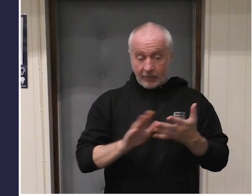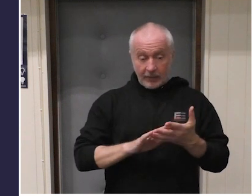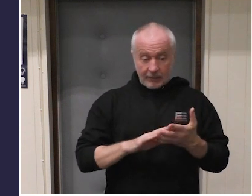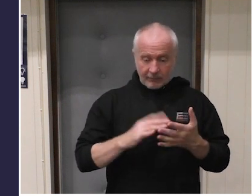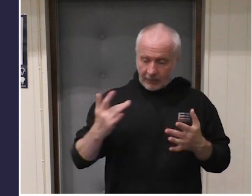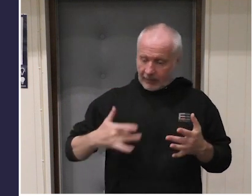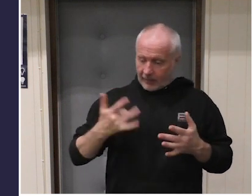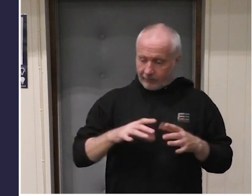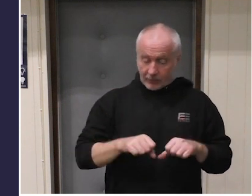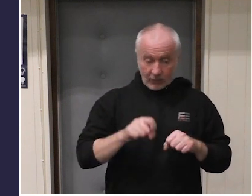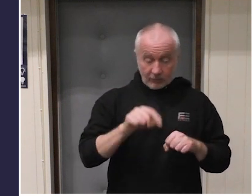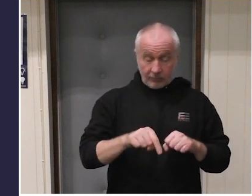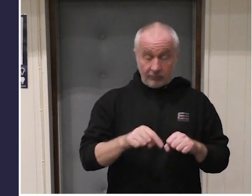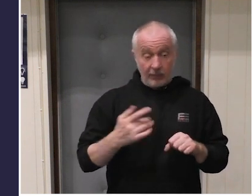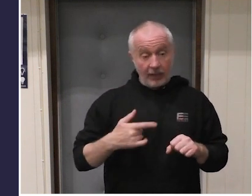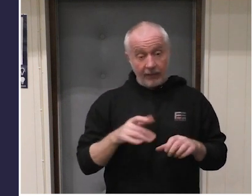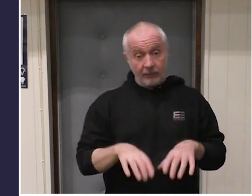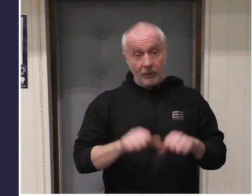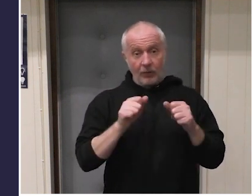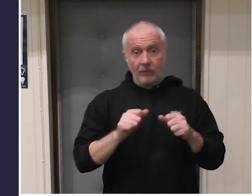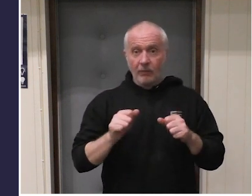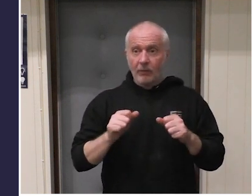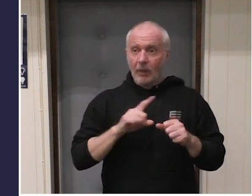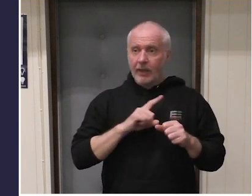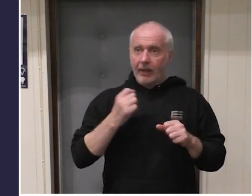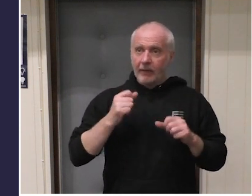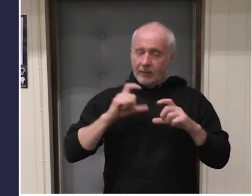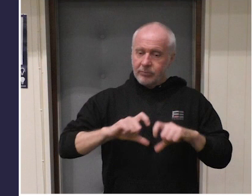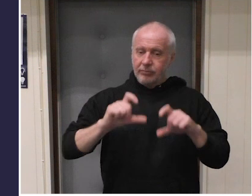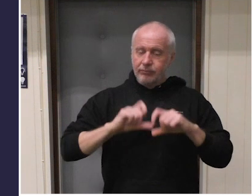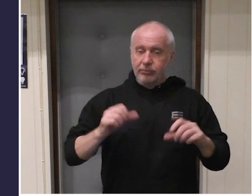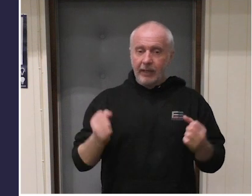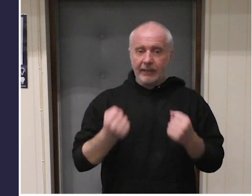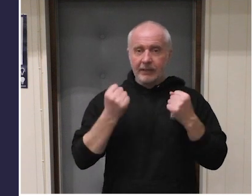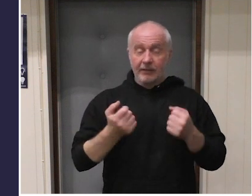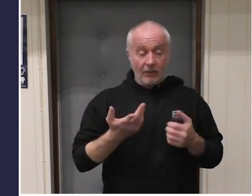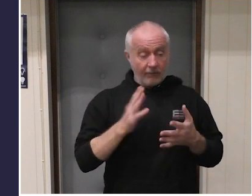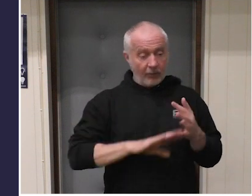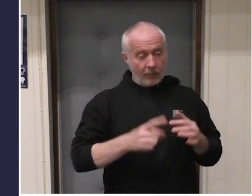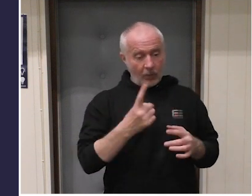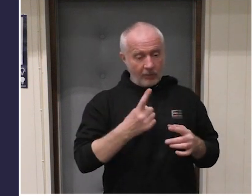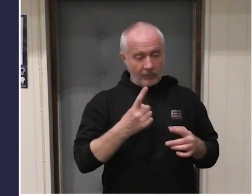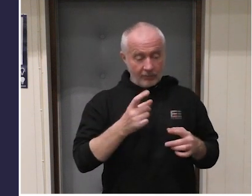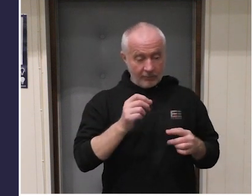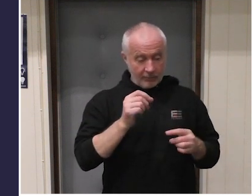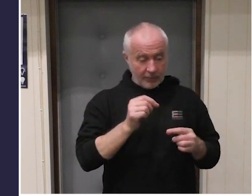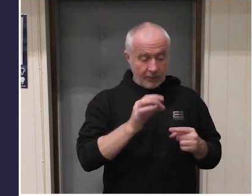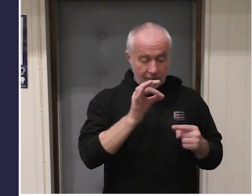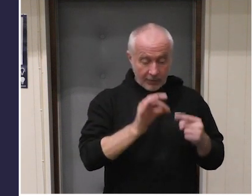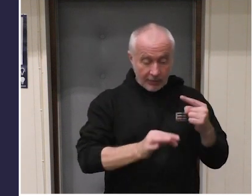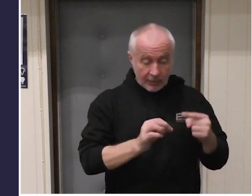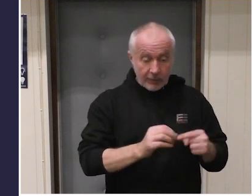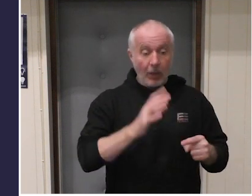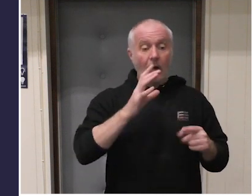So the key idea is that life evolved with a continuous energy source. It didn't just come from a spark. There's a continual energy